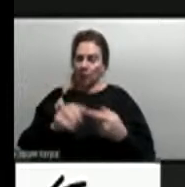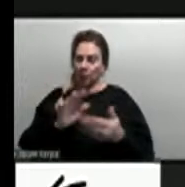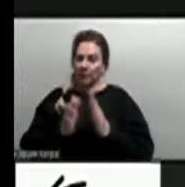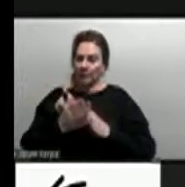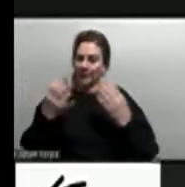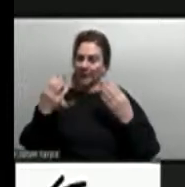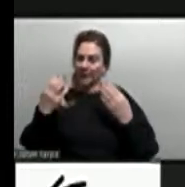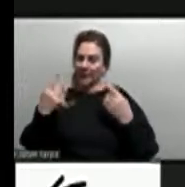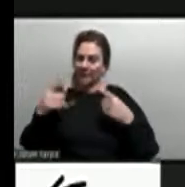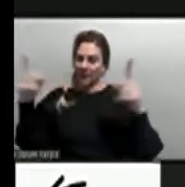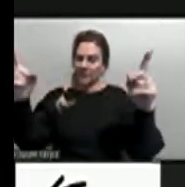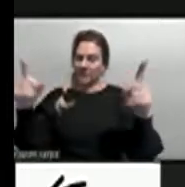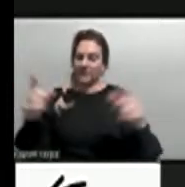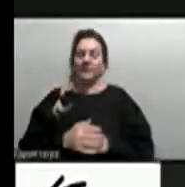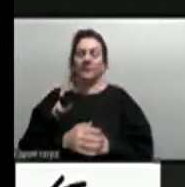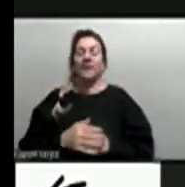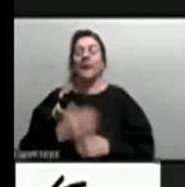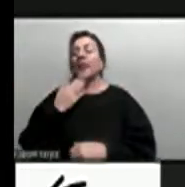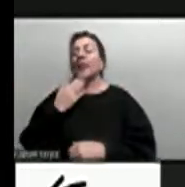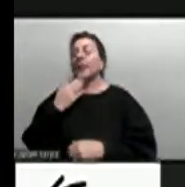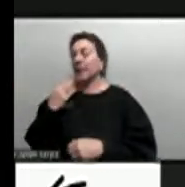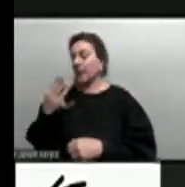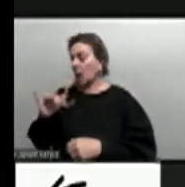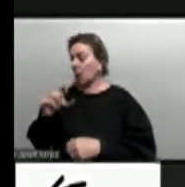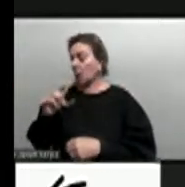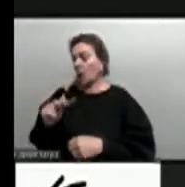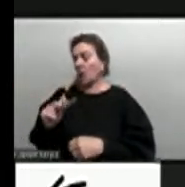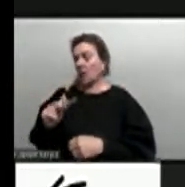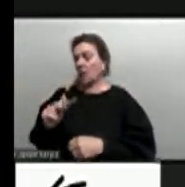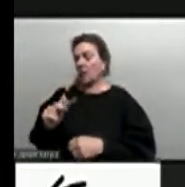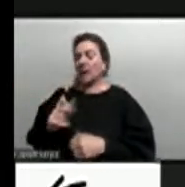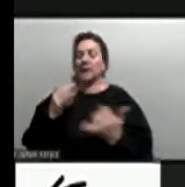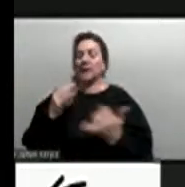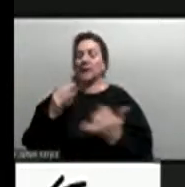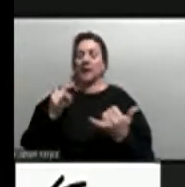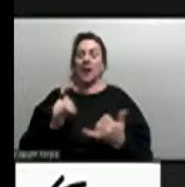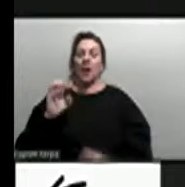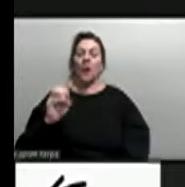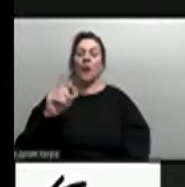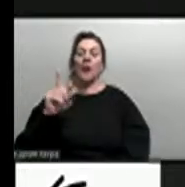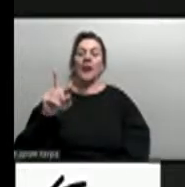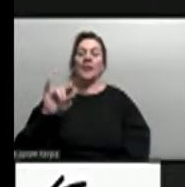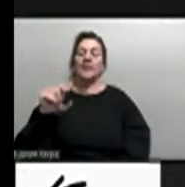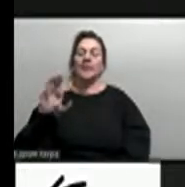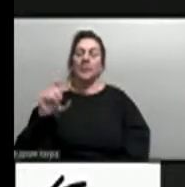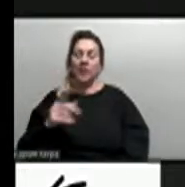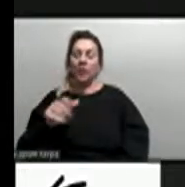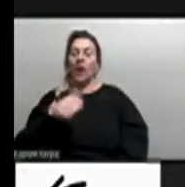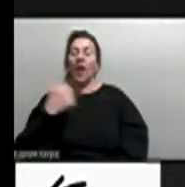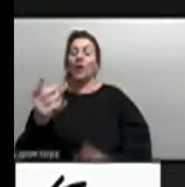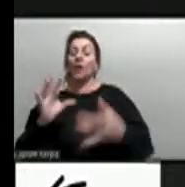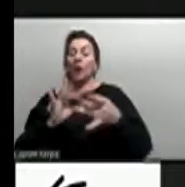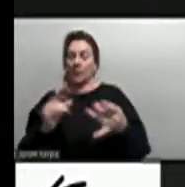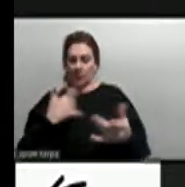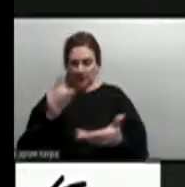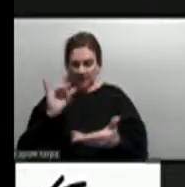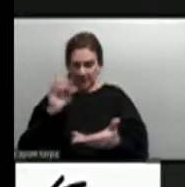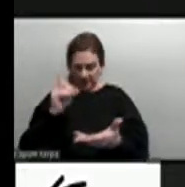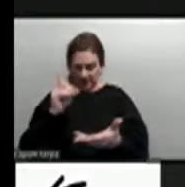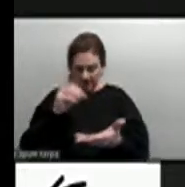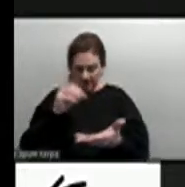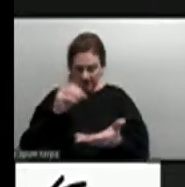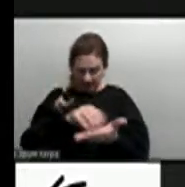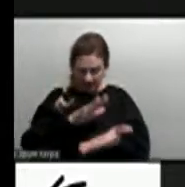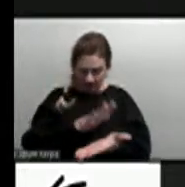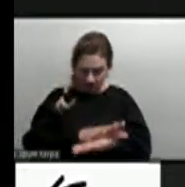Thank you, Juan. Elizabeth, as far as your other comments and questions, they've been noted, and we will take them and address